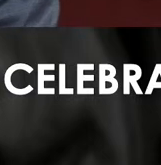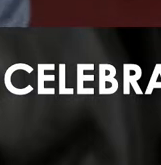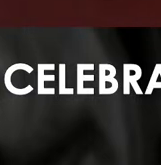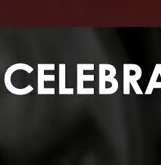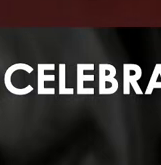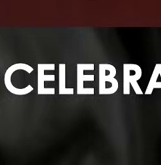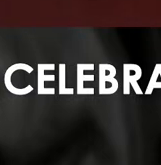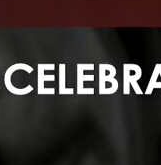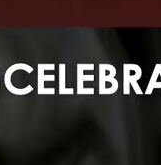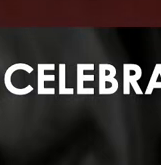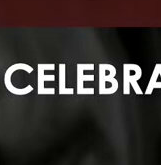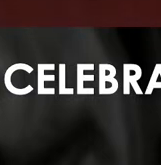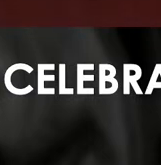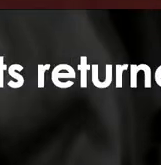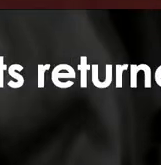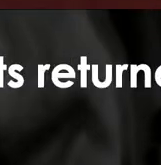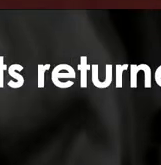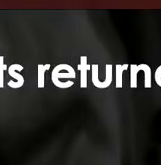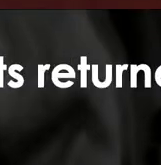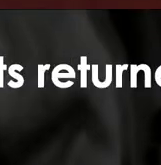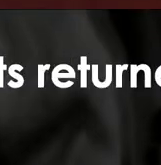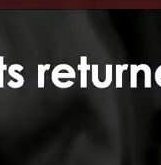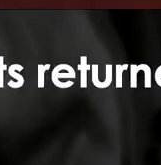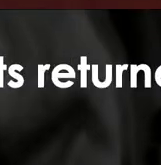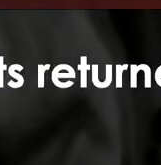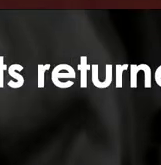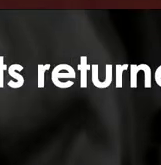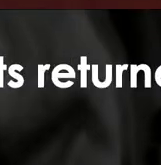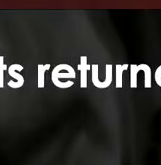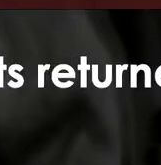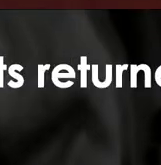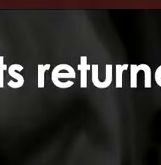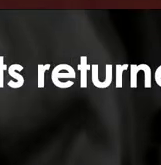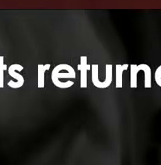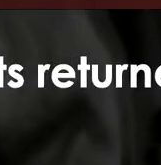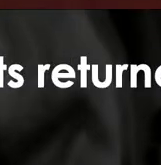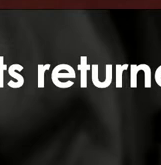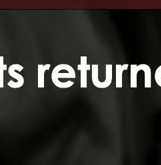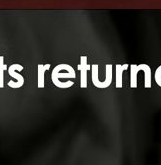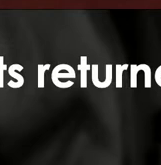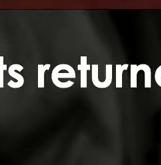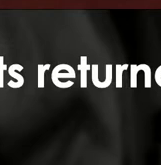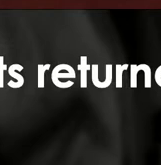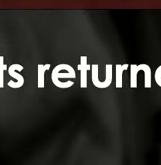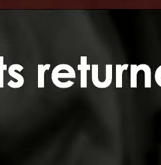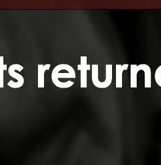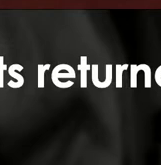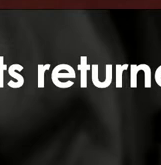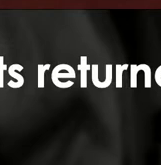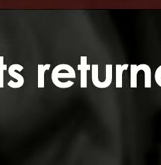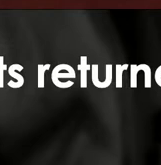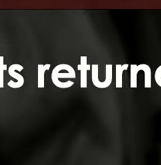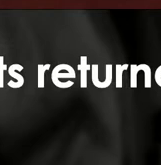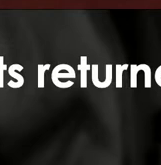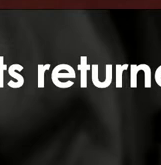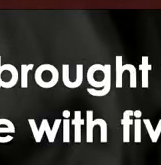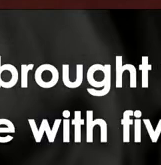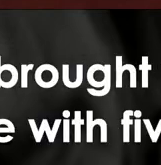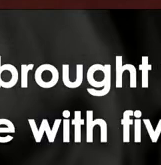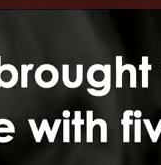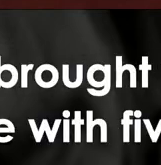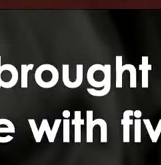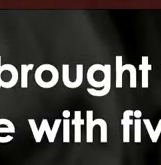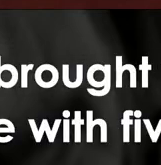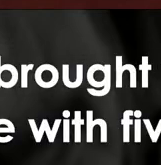19. After a long time, the master of those servants returned and settled accounts with them. The man who had received 5 bags of